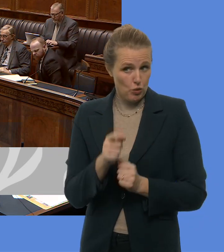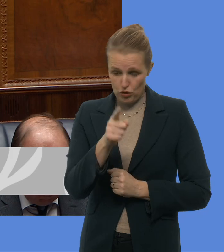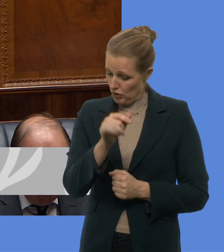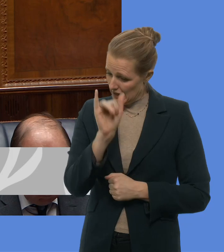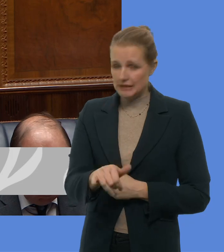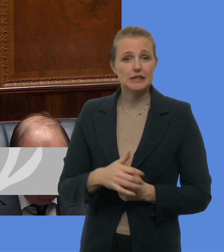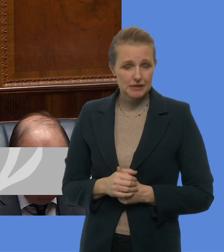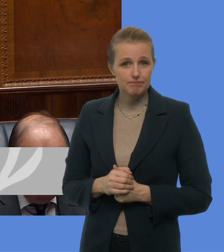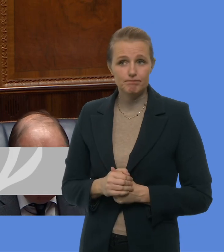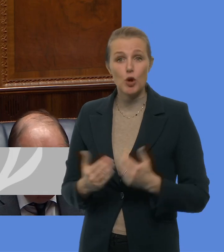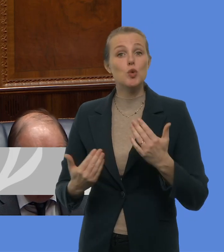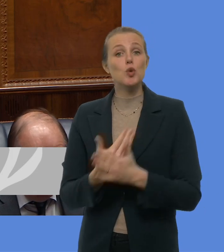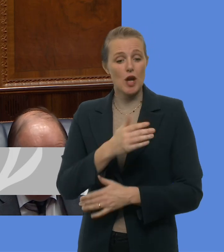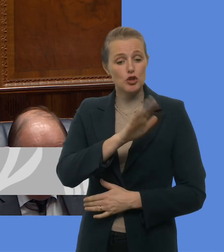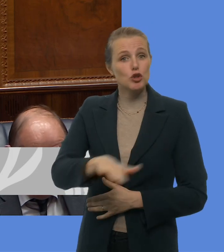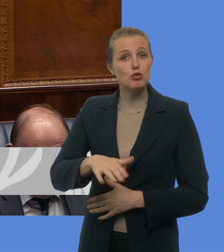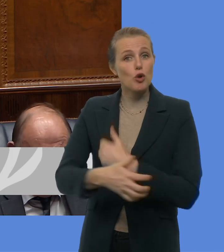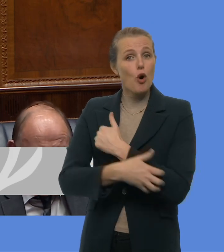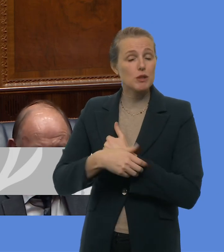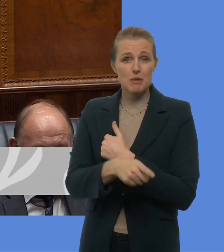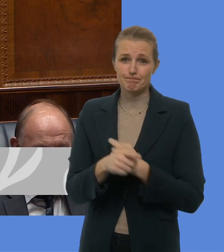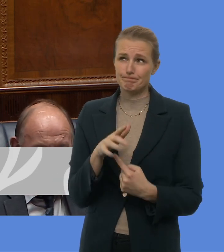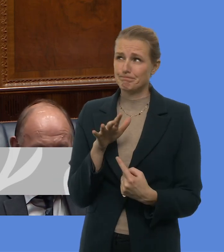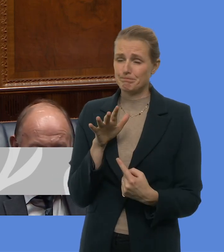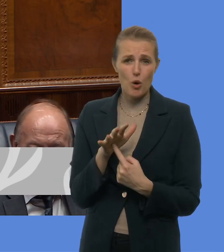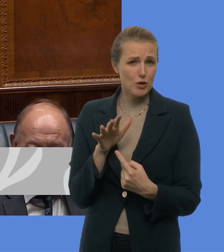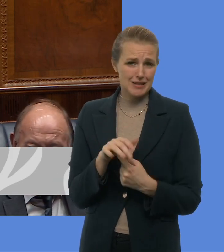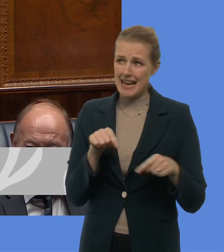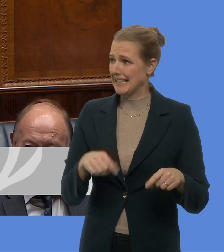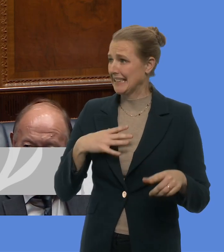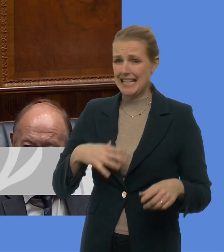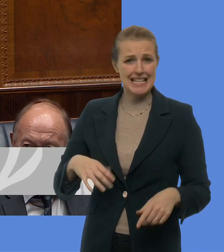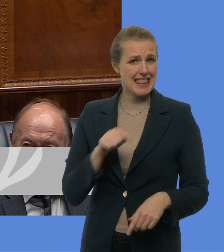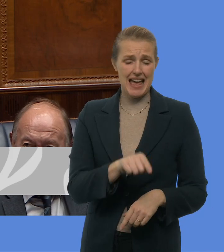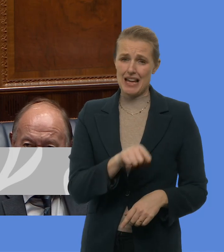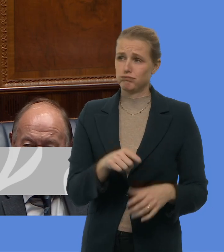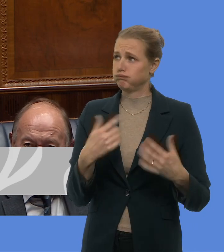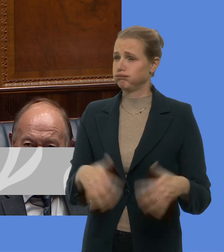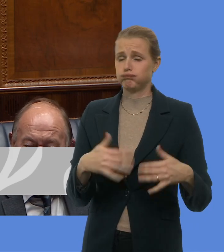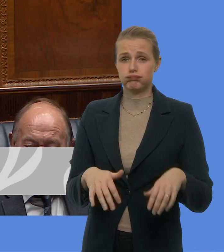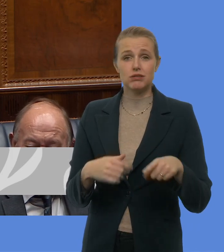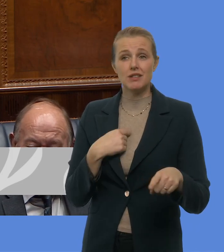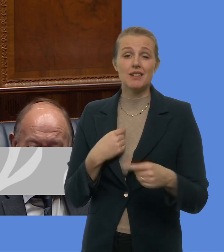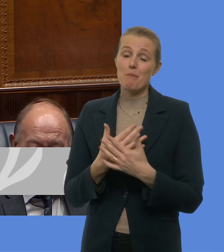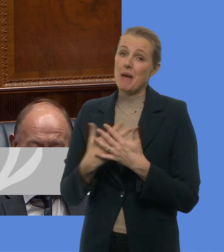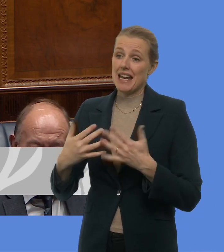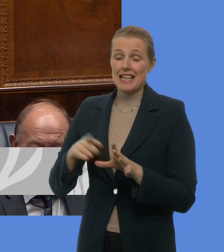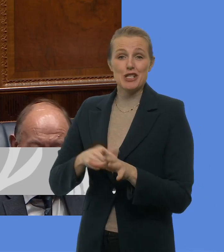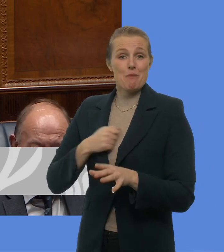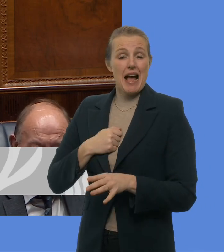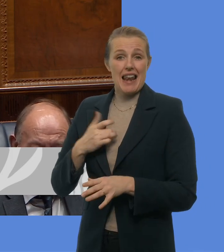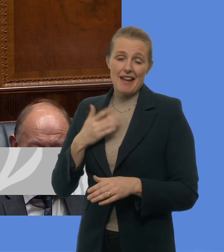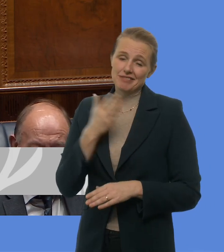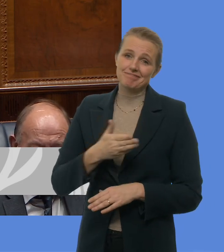that the new Children's Hospital is an imperative for us here in Northern Ireland. I spent many years of my life in the old